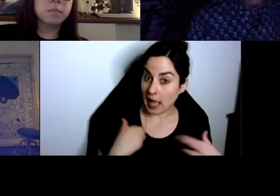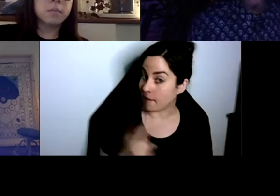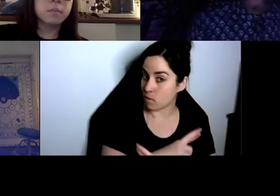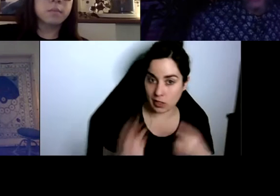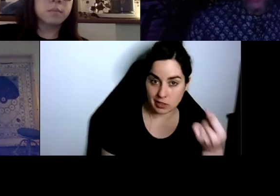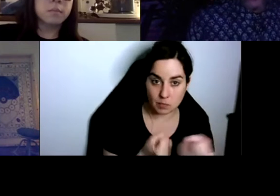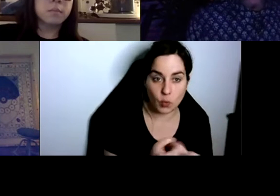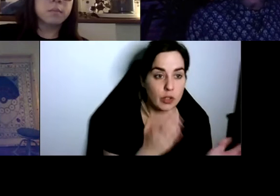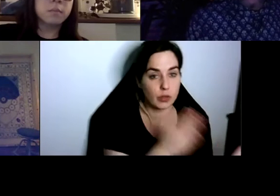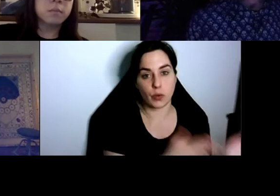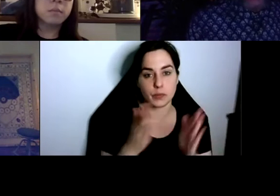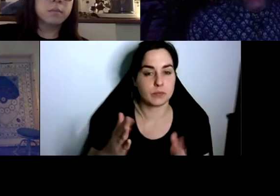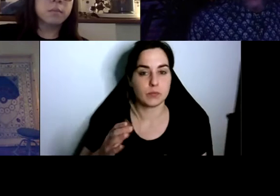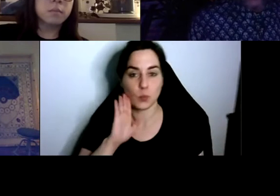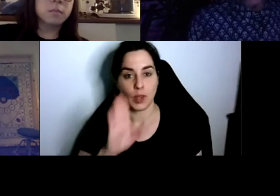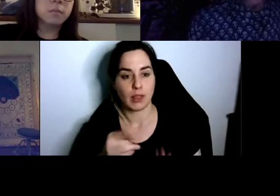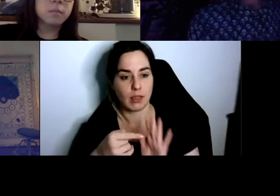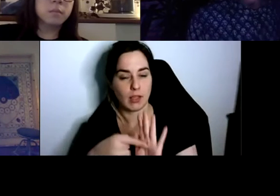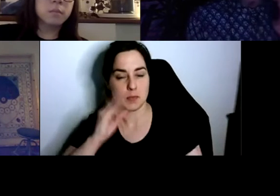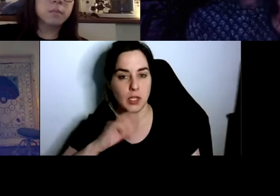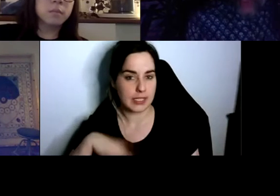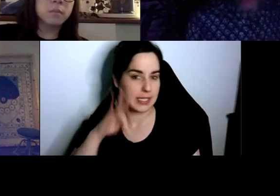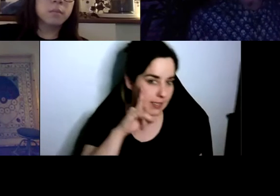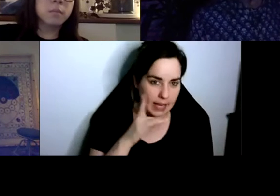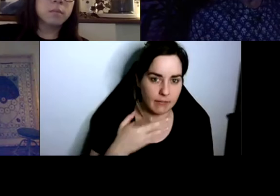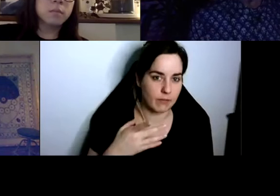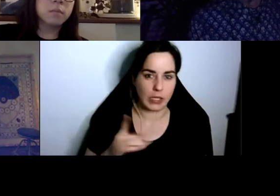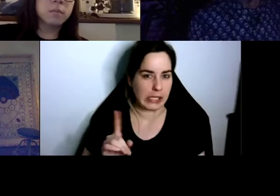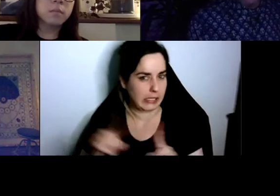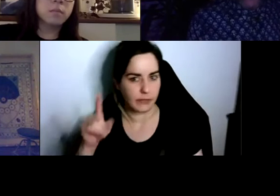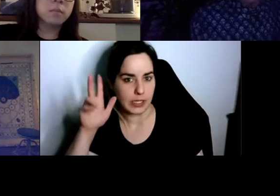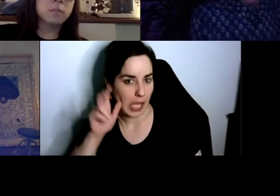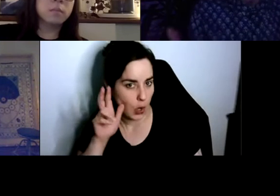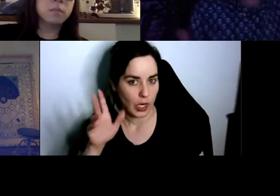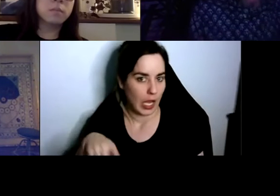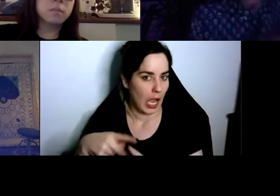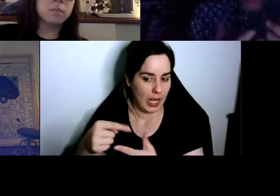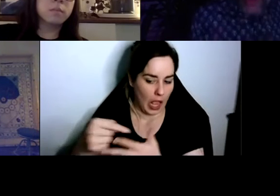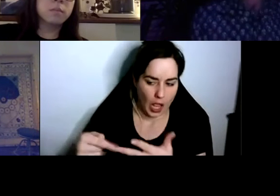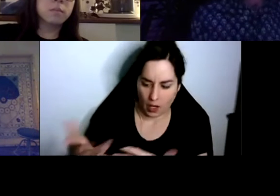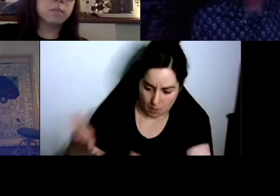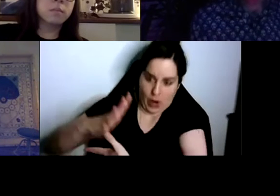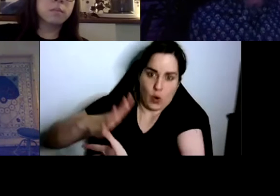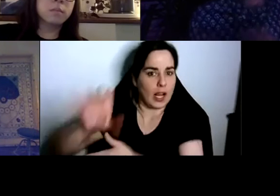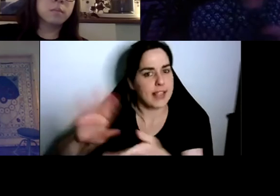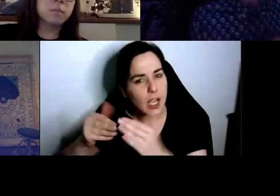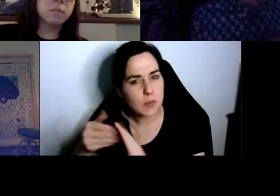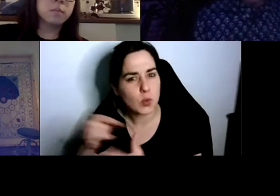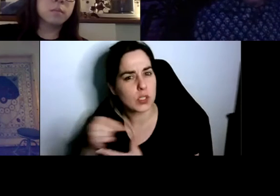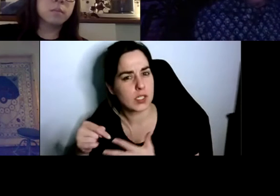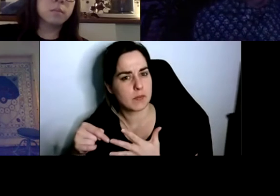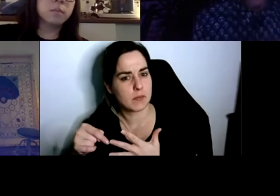differently hearing audiences? Or is that something we're going to really prioritize and work with people who live